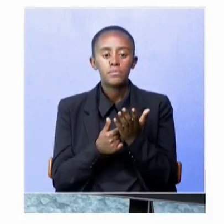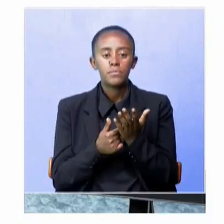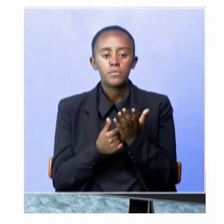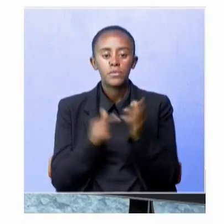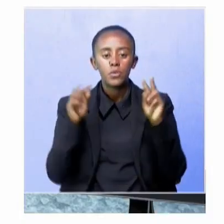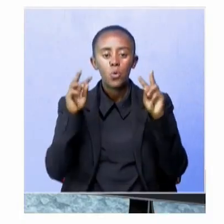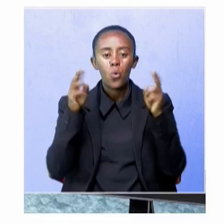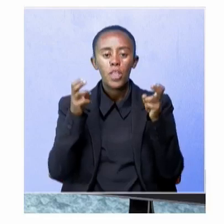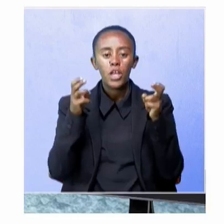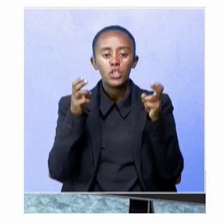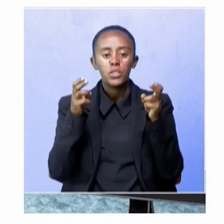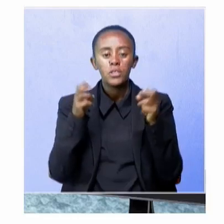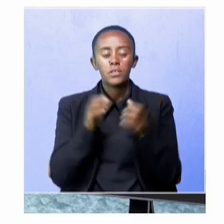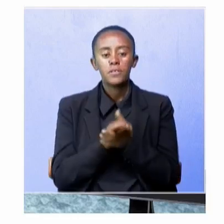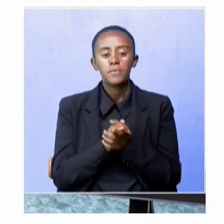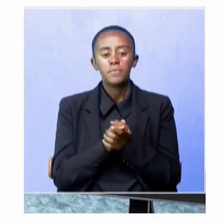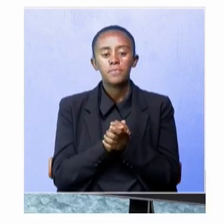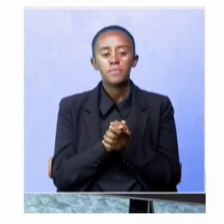quotations.